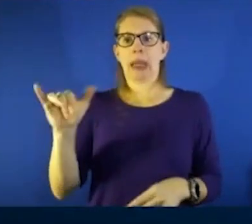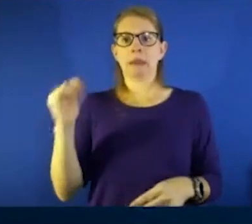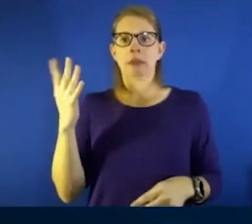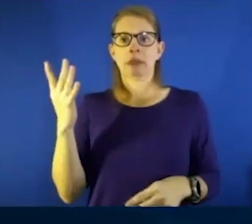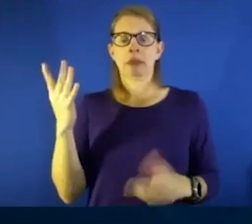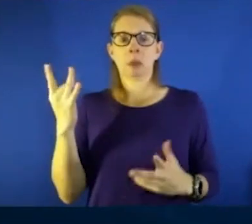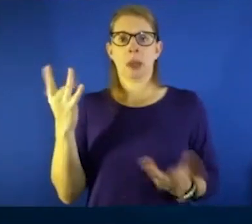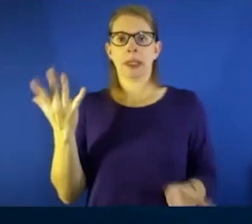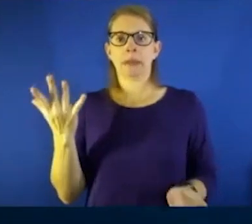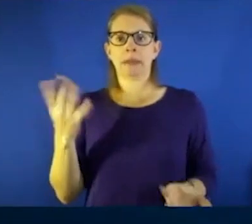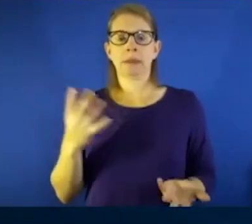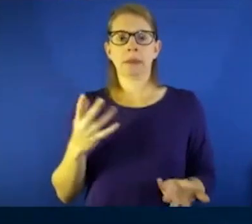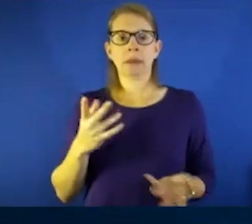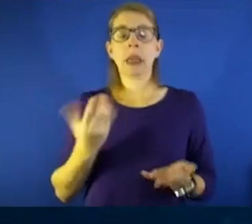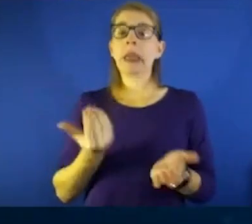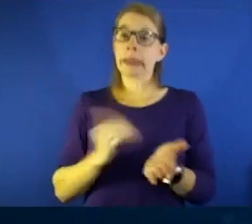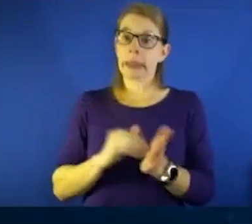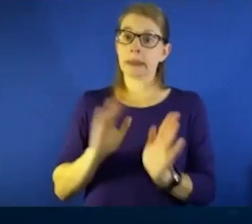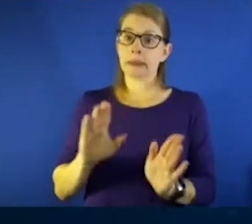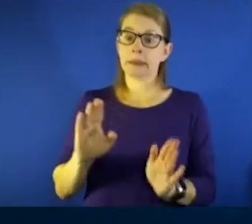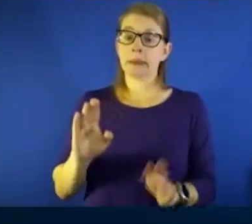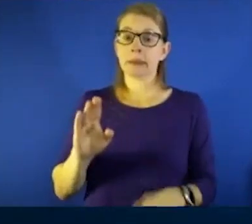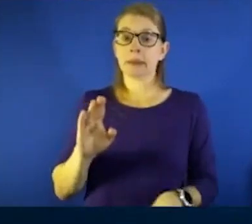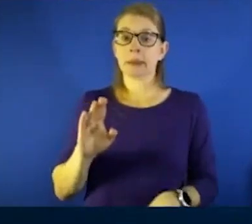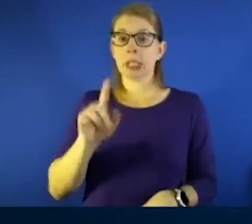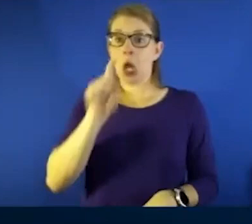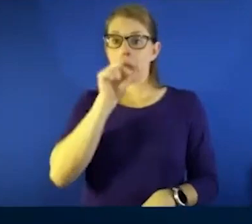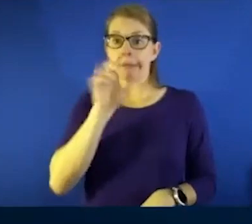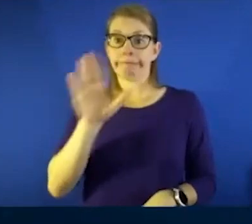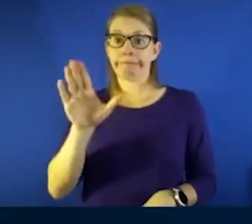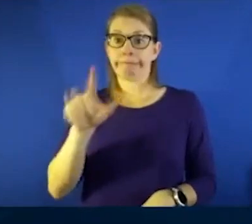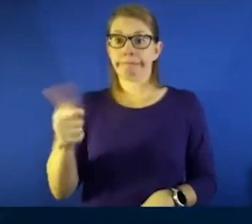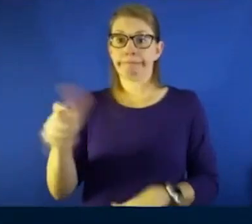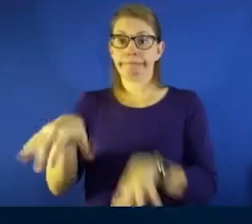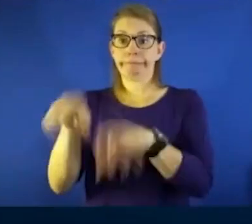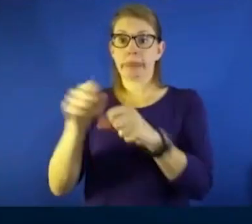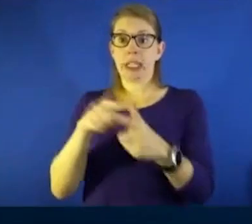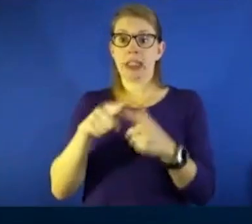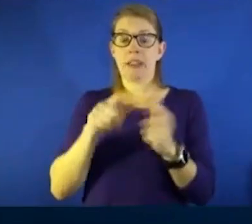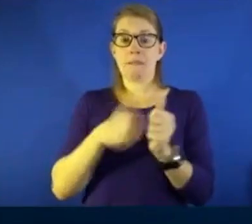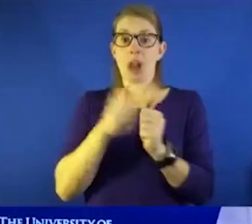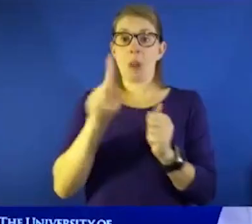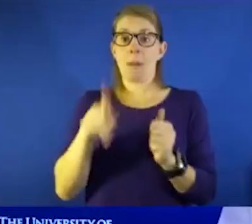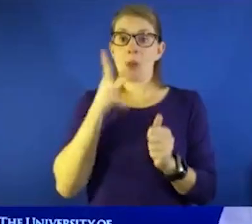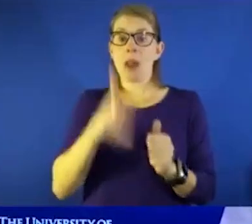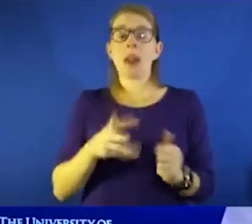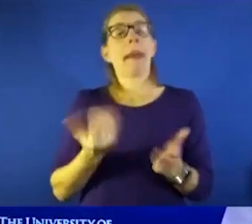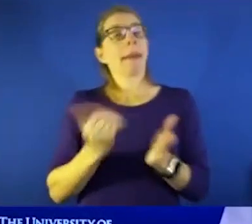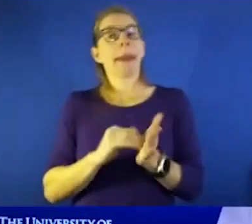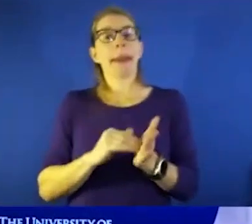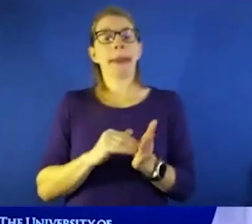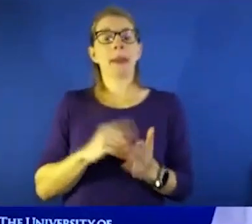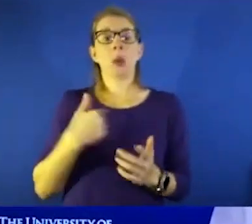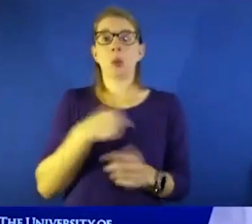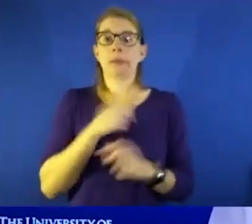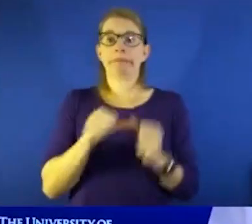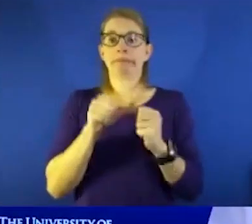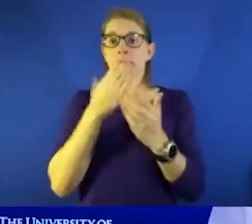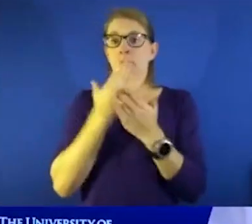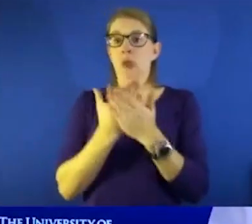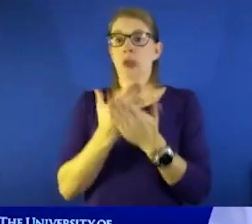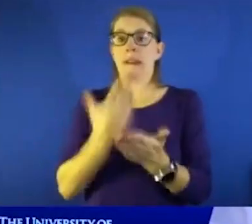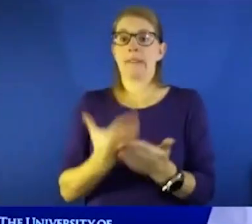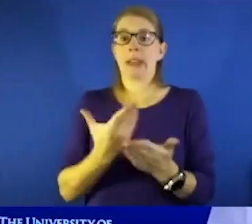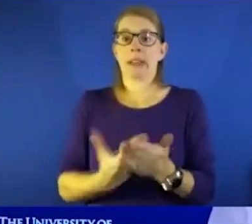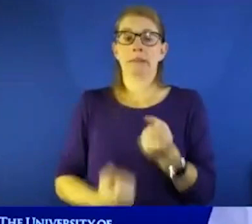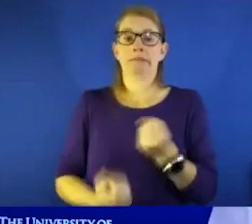Okay, well, once again, and Hawk, you take this one, then I'll follow up, please. Yeah, I mean, again, we have continued good evidence to support the